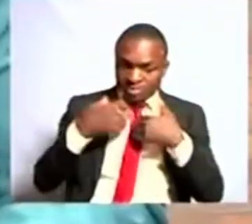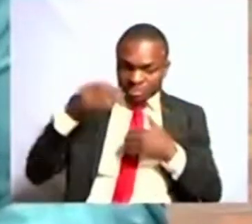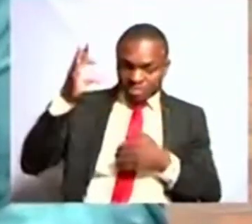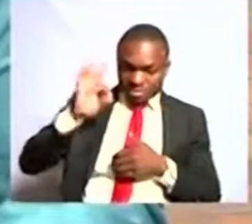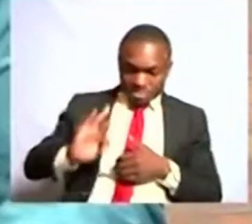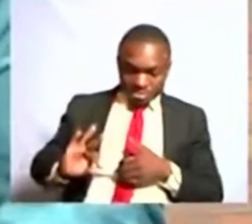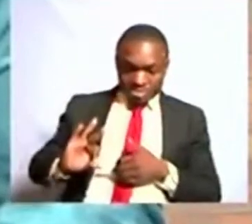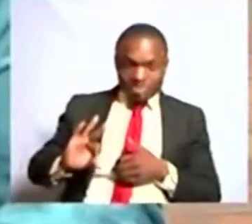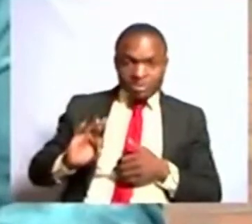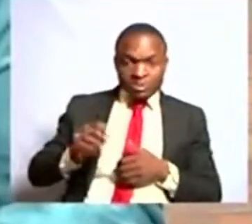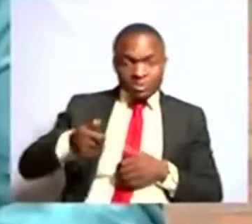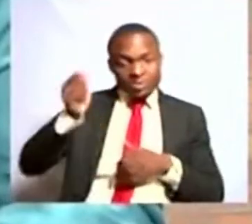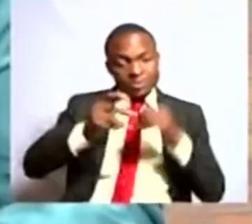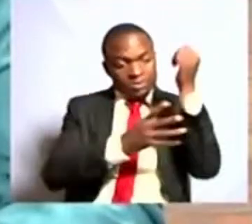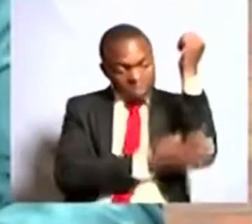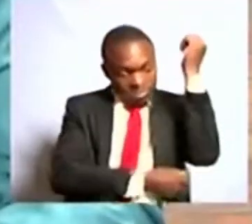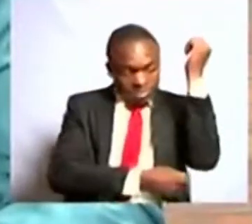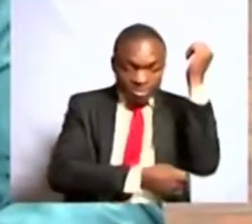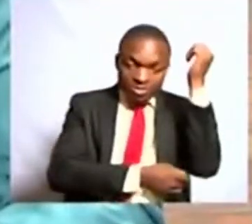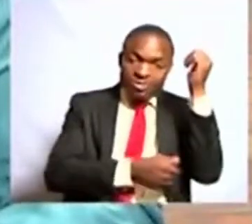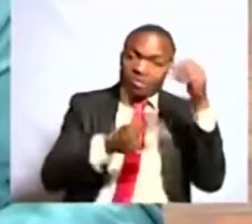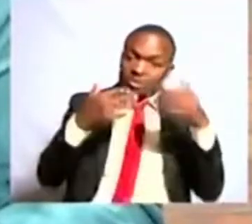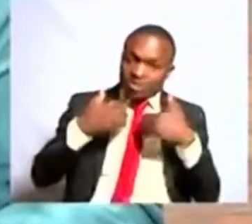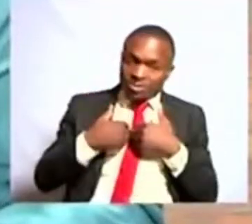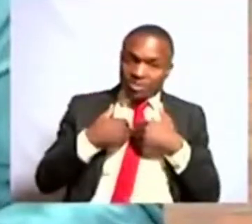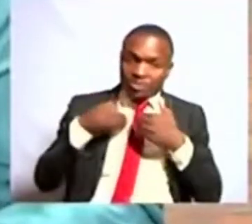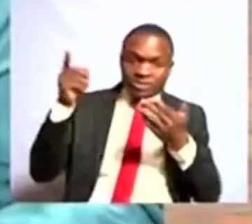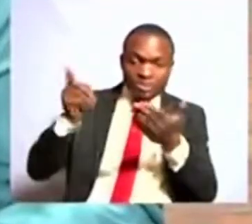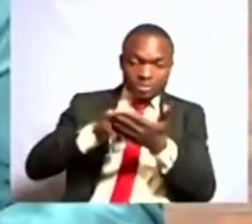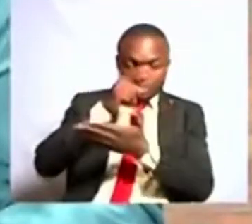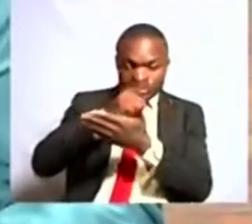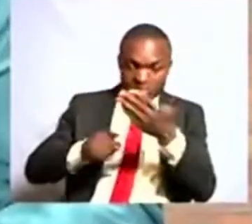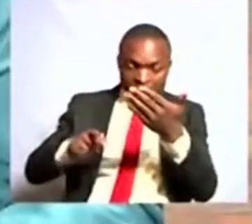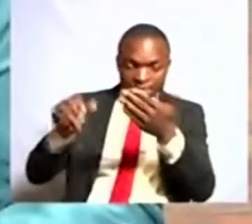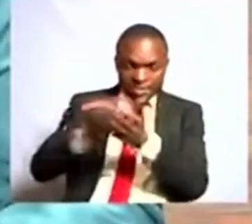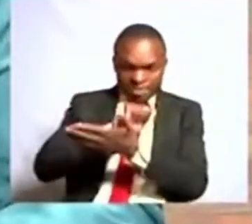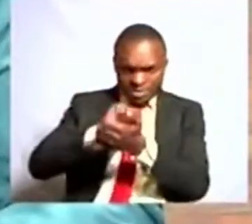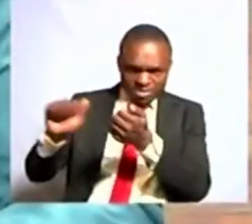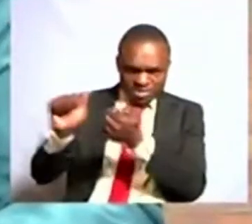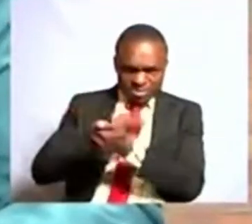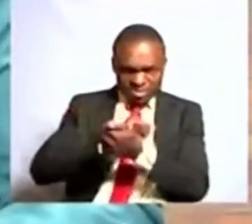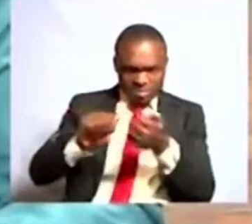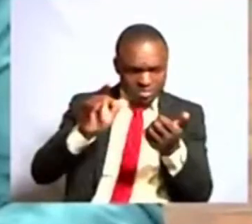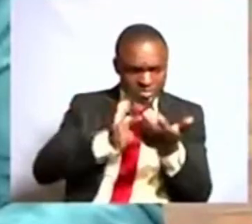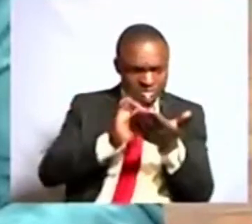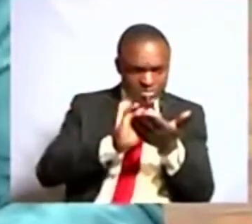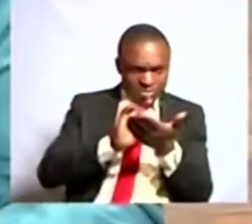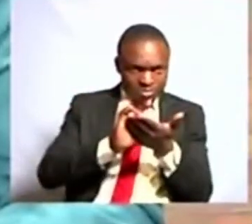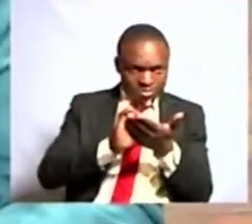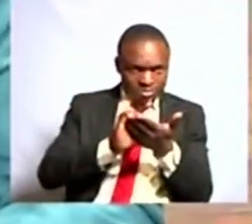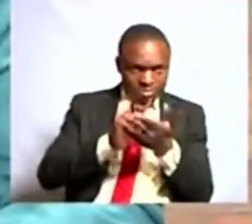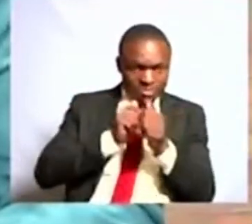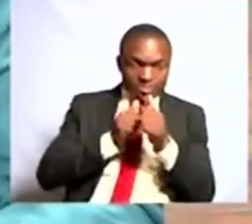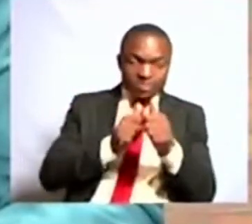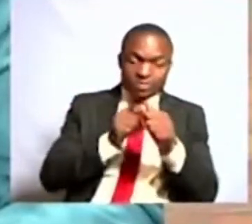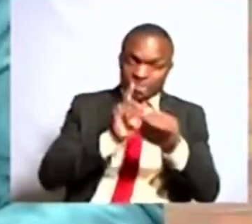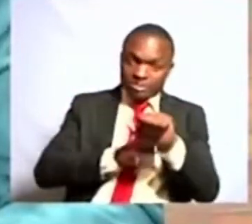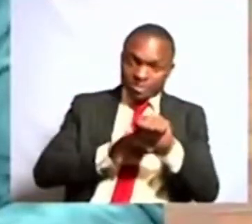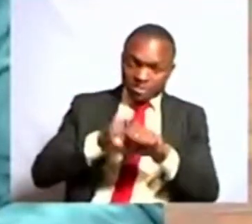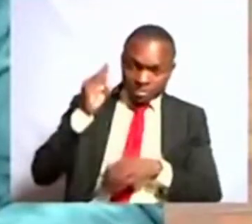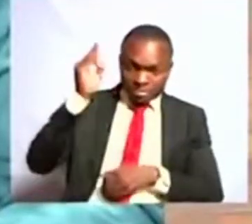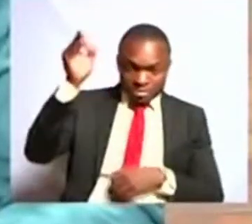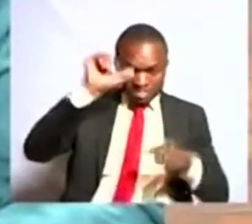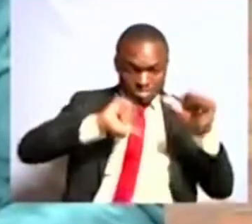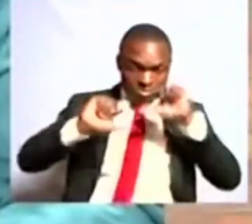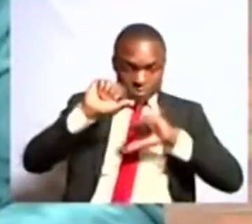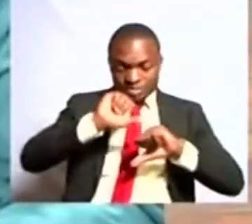very vulnerable, and then also we have got expired drugs. I thought maybe in the interest of progress, maybe in future, Auditor General